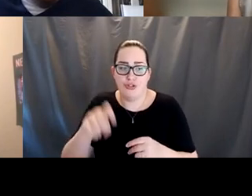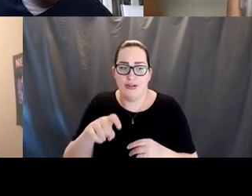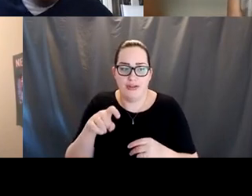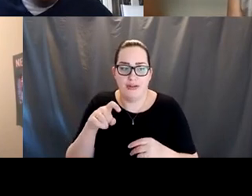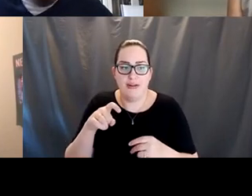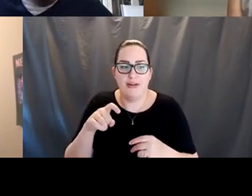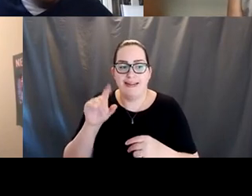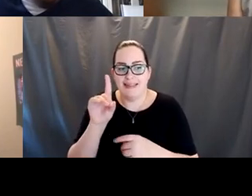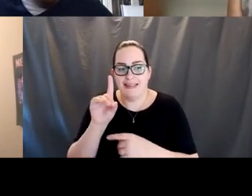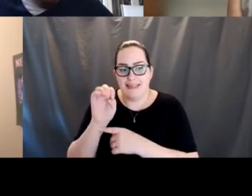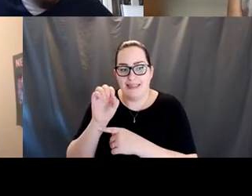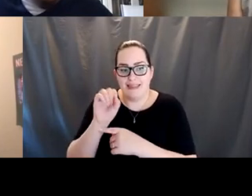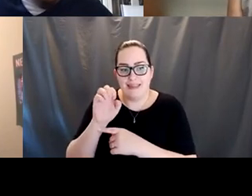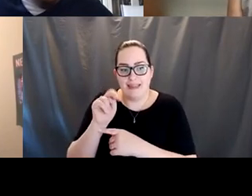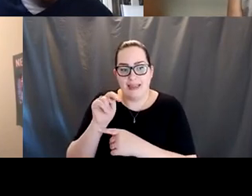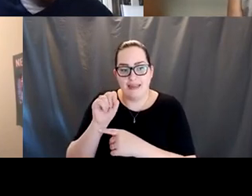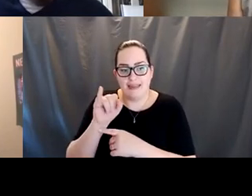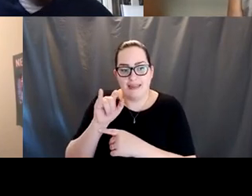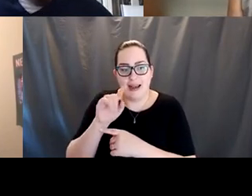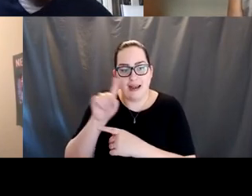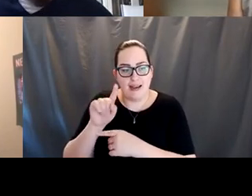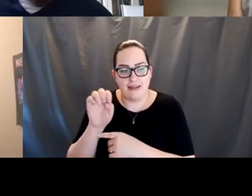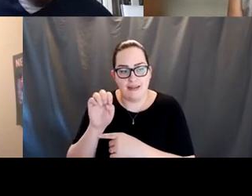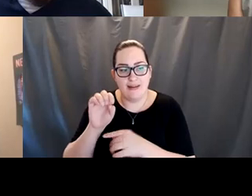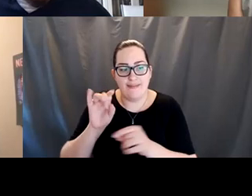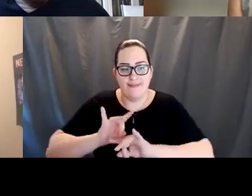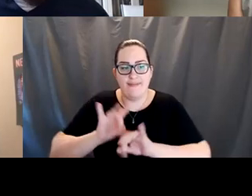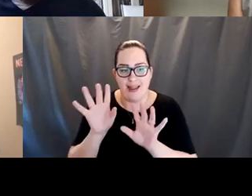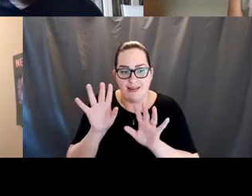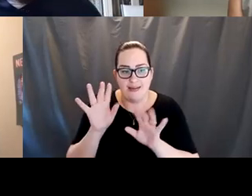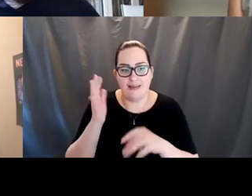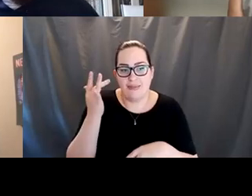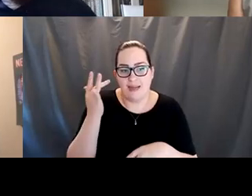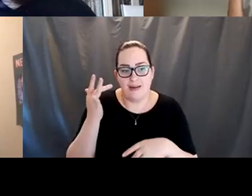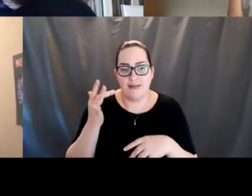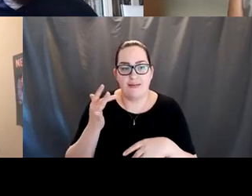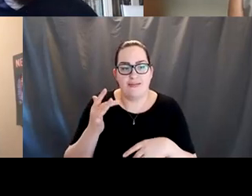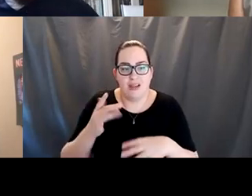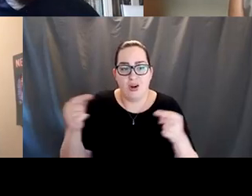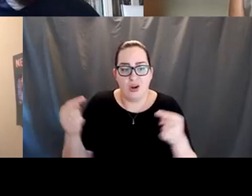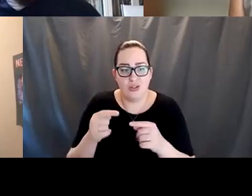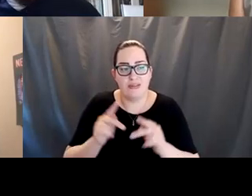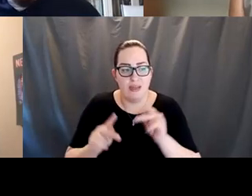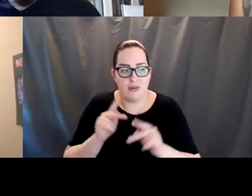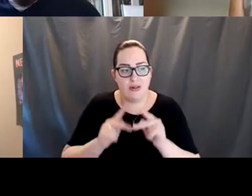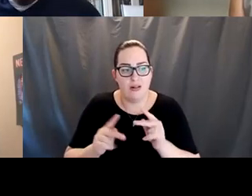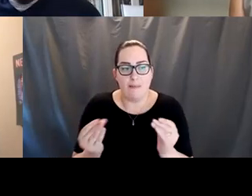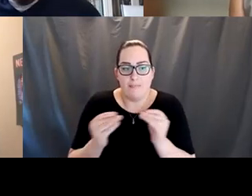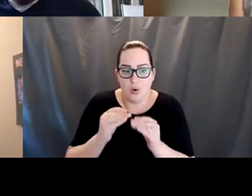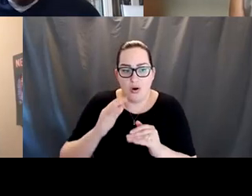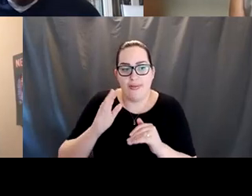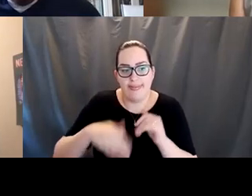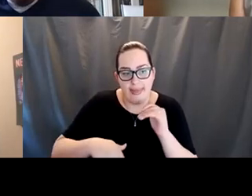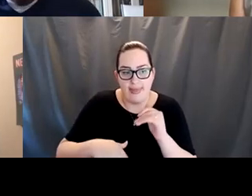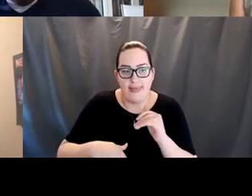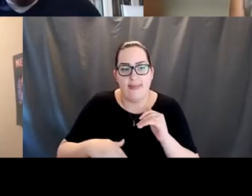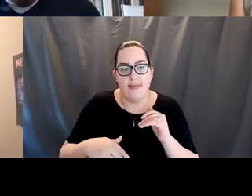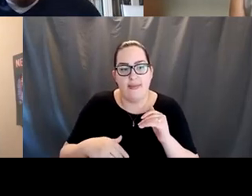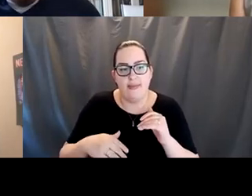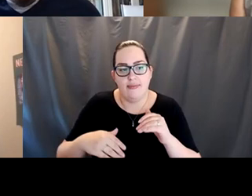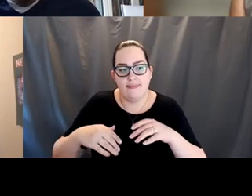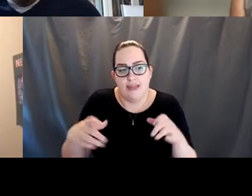where we are locally, perhaps within the United States, maybe different parts of the US, but certainly looking all across the globe, what